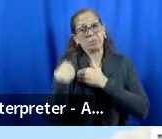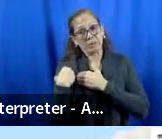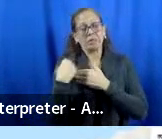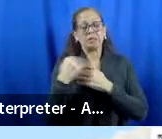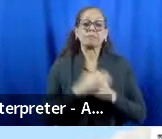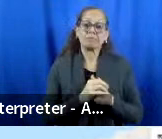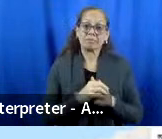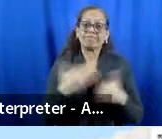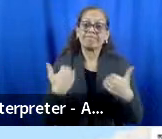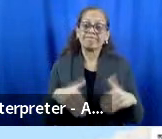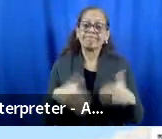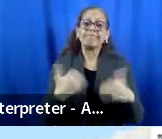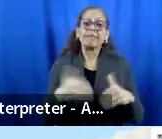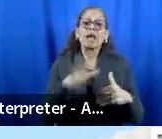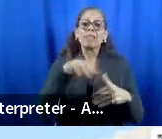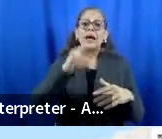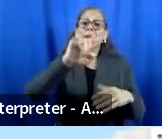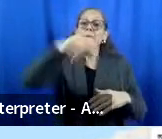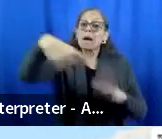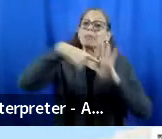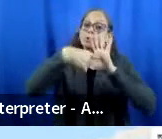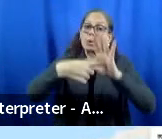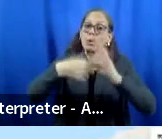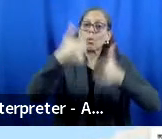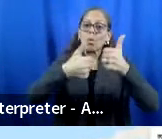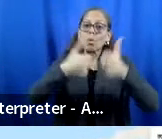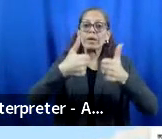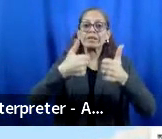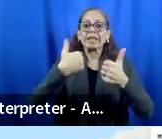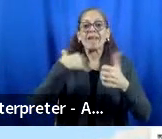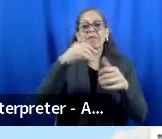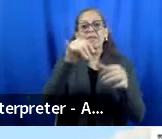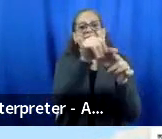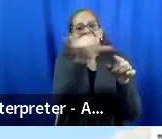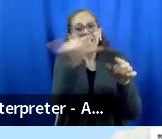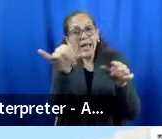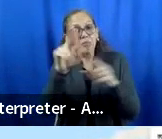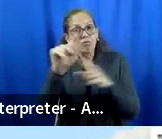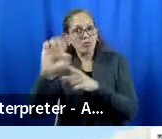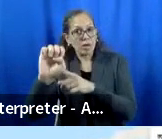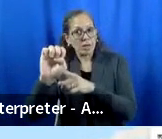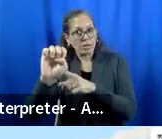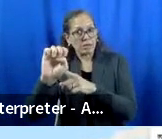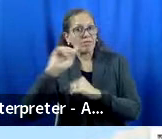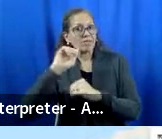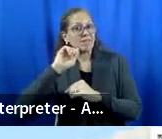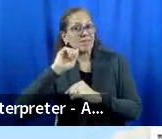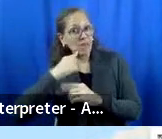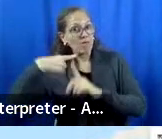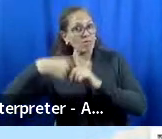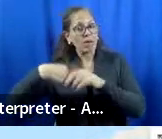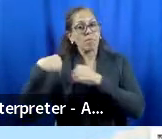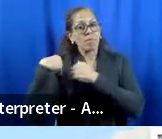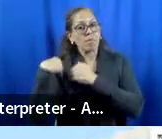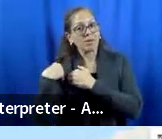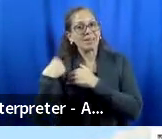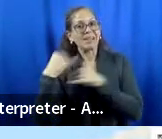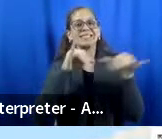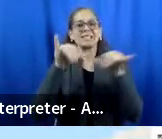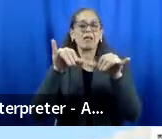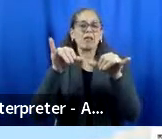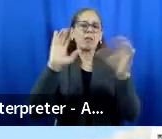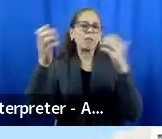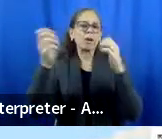this map is showing which neighborhoods have about the same rate of severe rent burden as the city as a